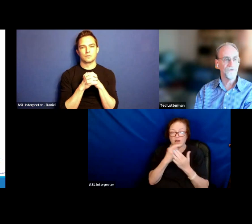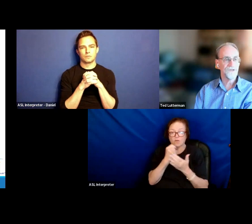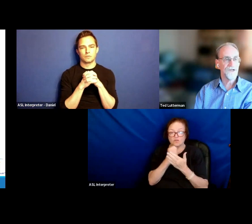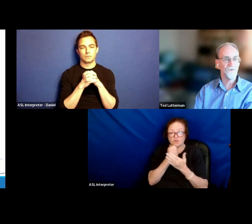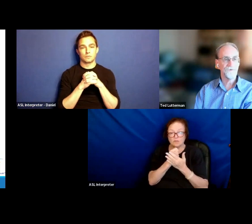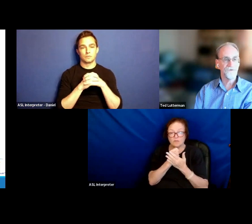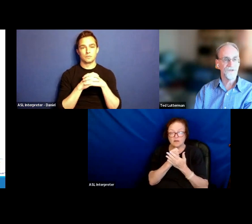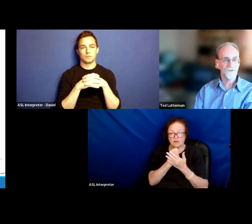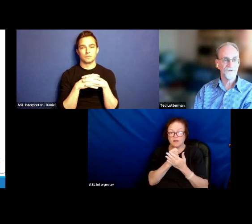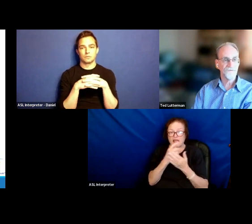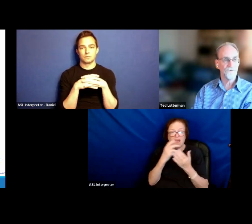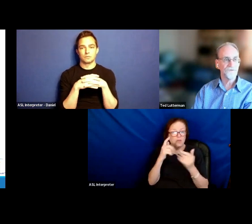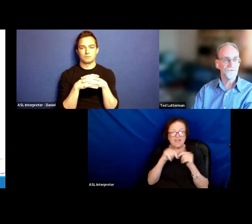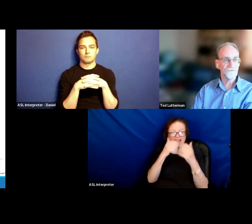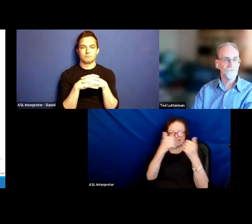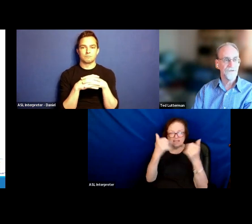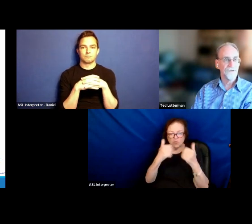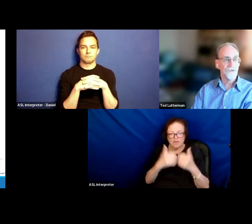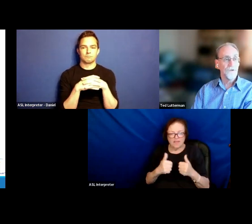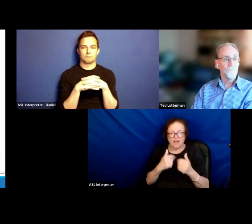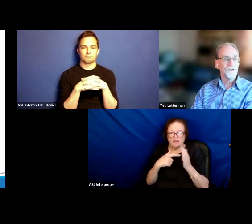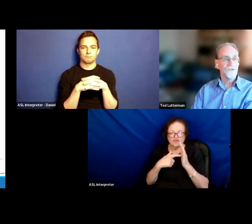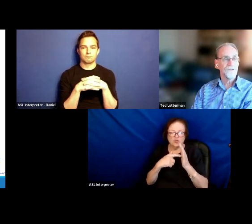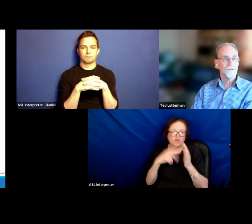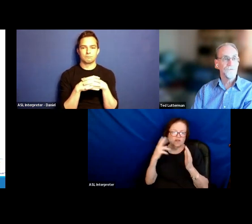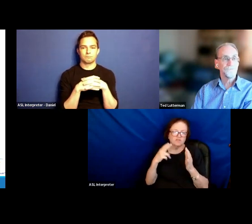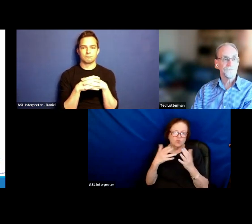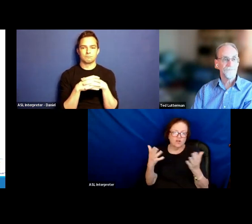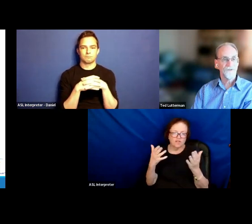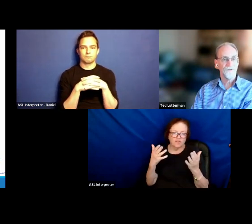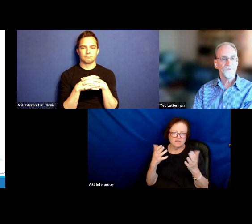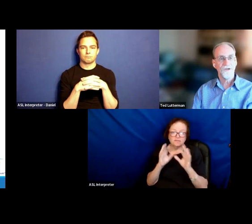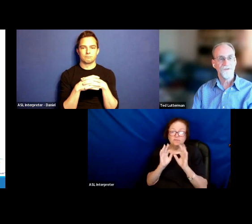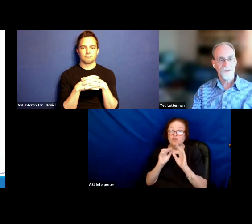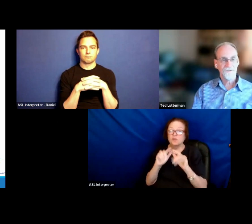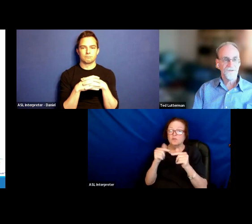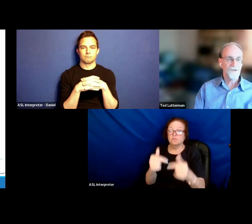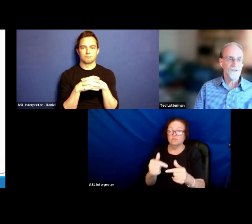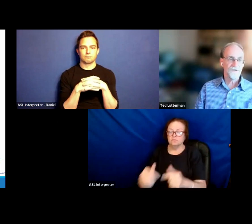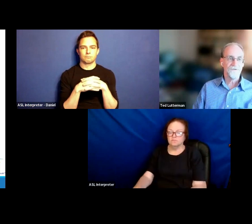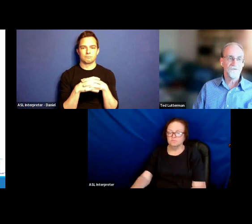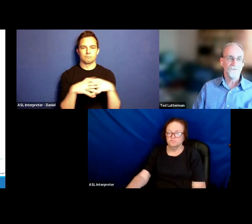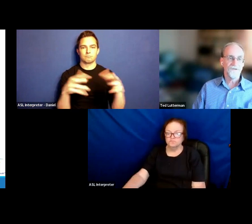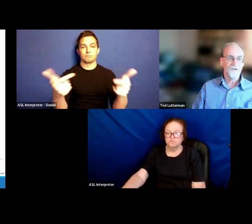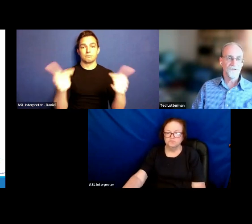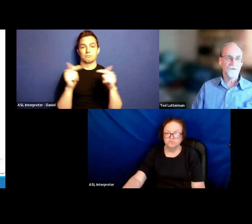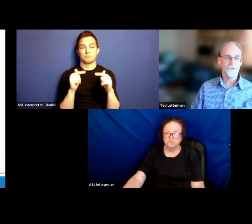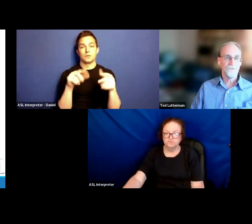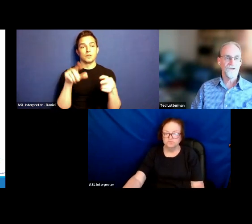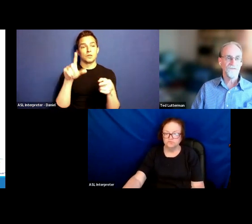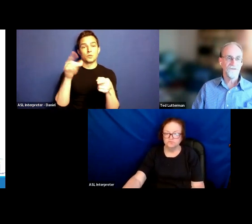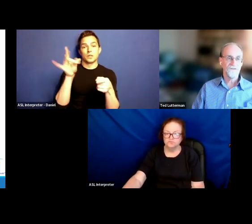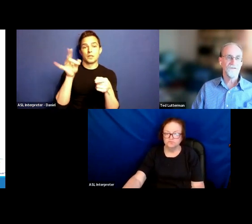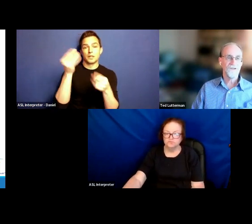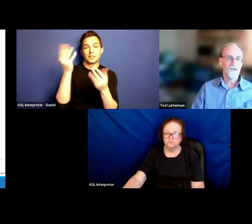really separate it out when we're looking at the historical stuff. But in the 2018 data, this was again